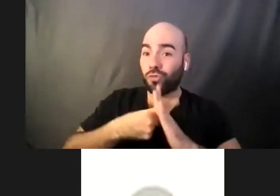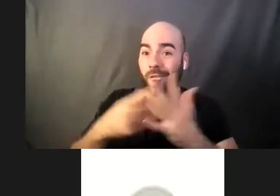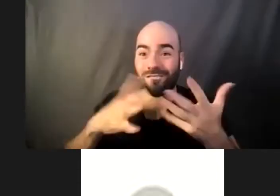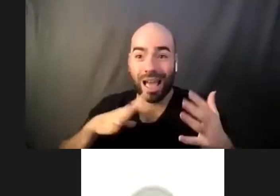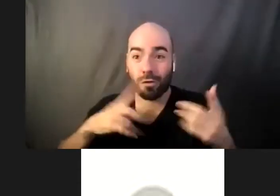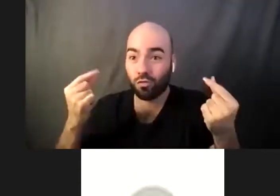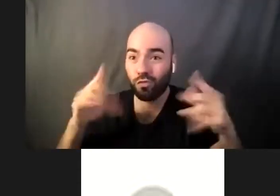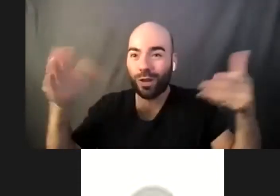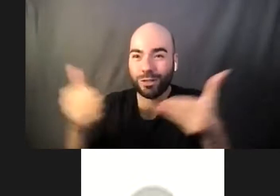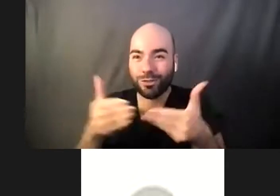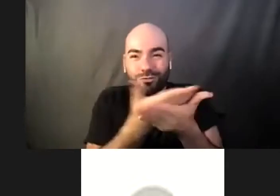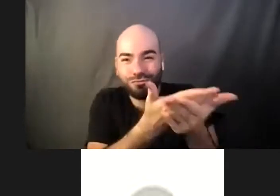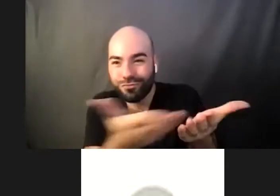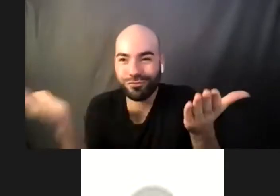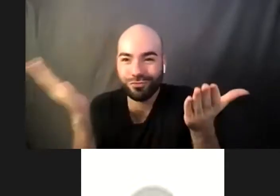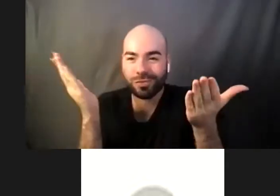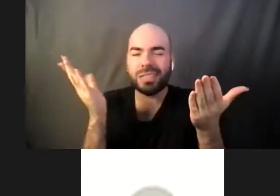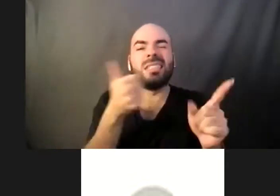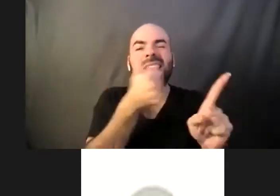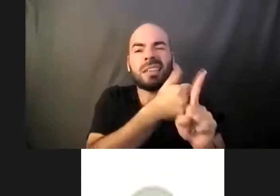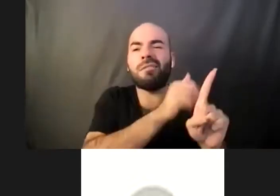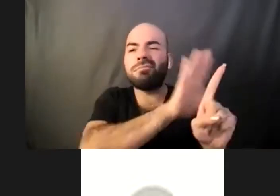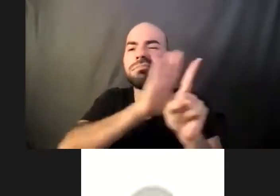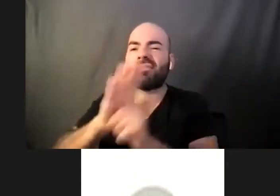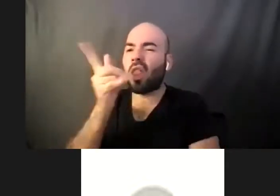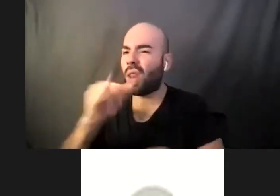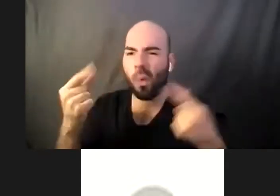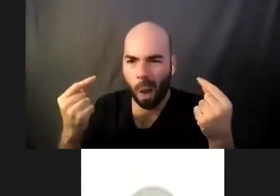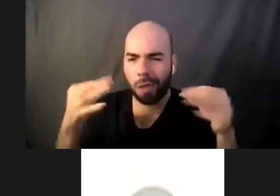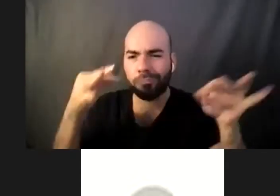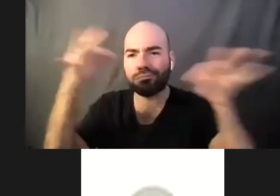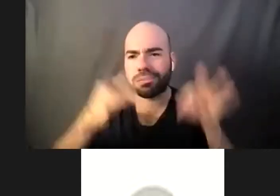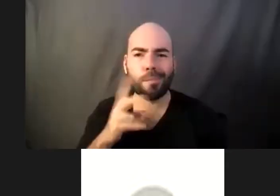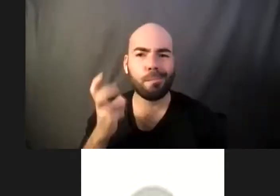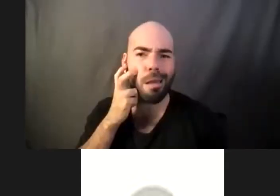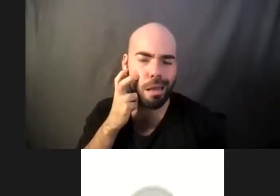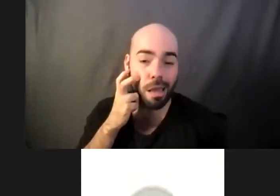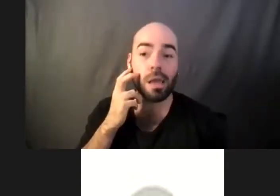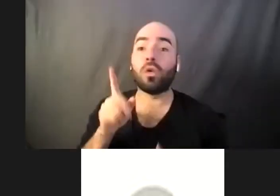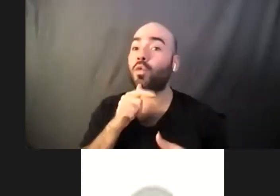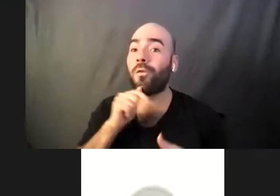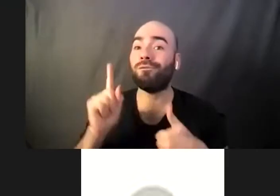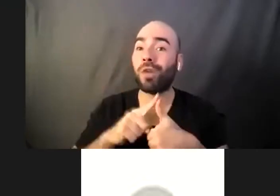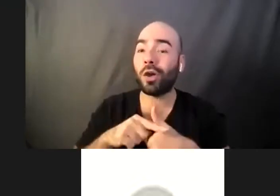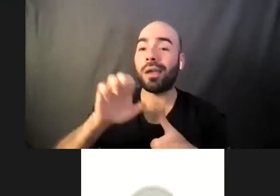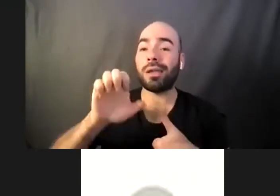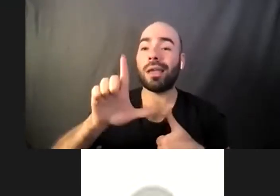have you describe yourself audibly. So I'm going to start with Elegance and